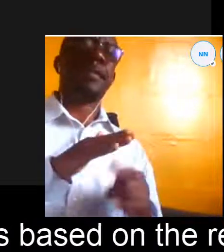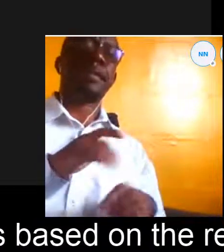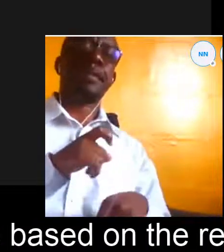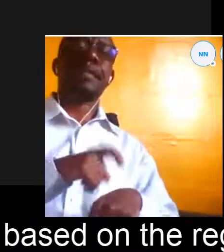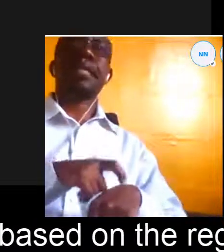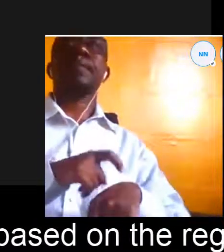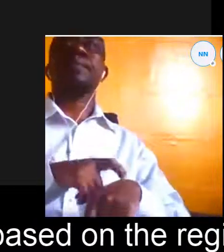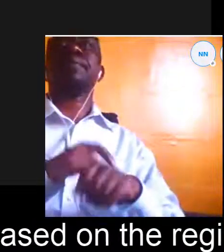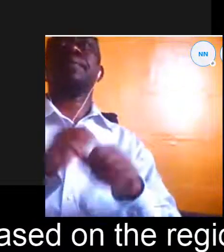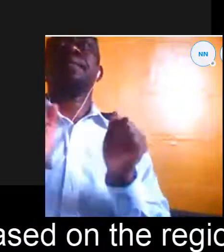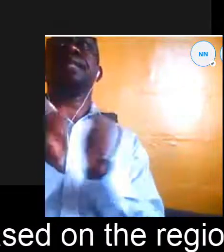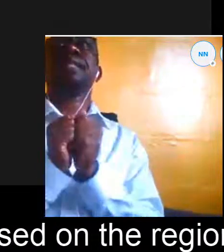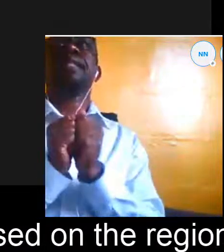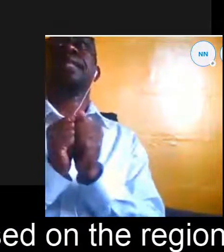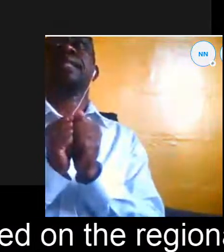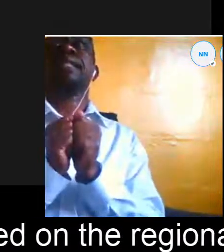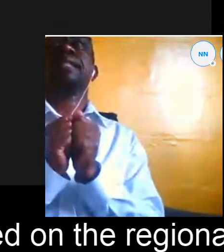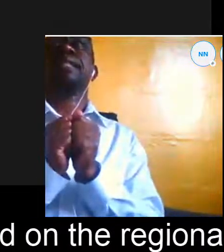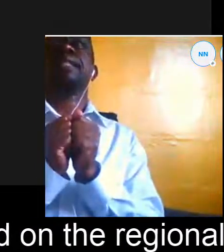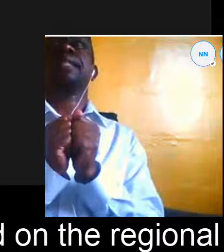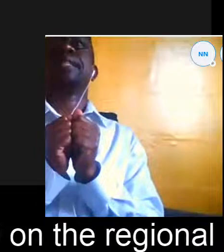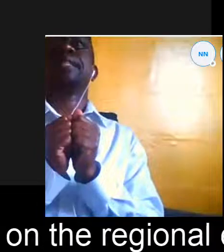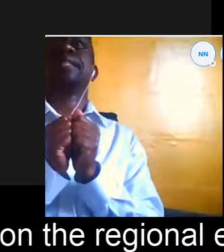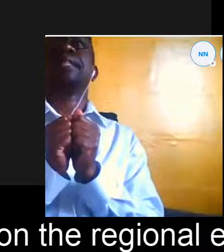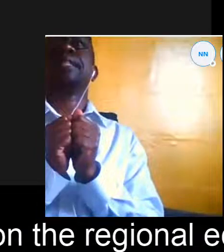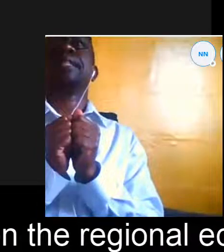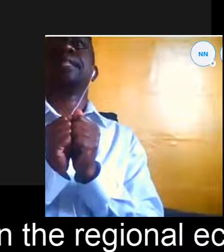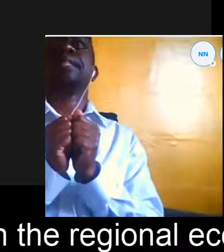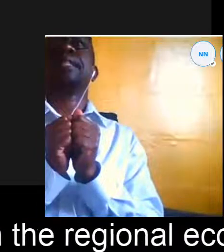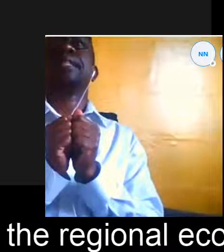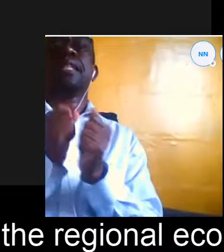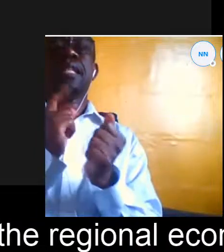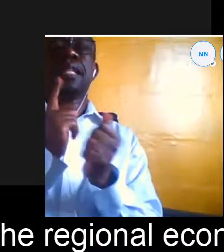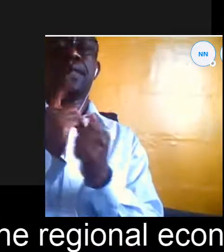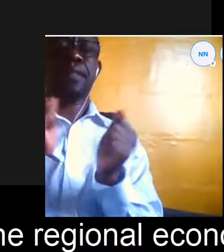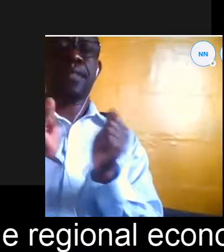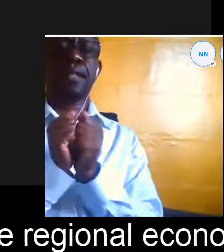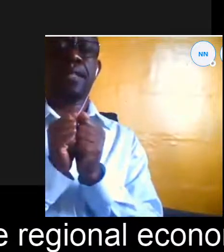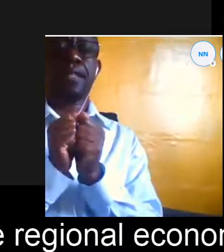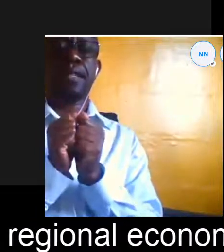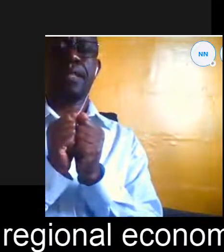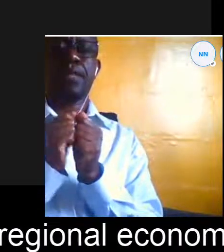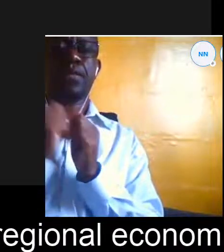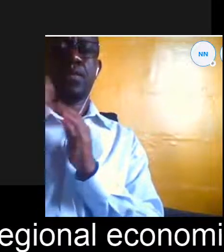at 11, hopefully we will have